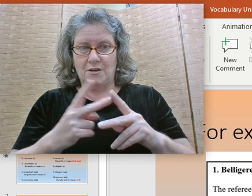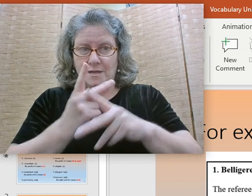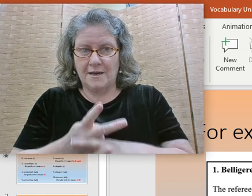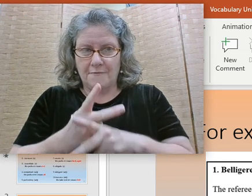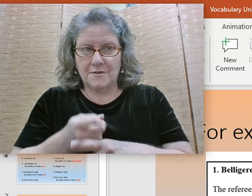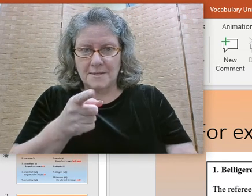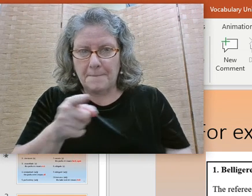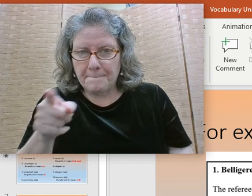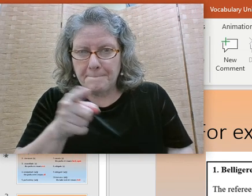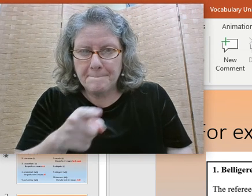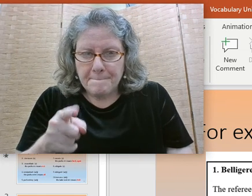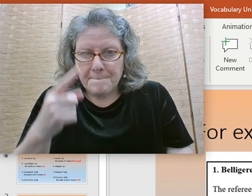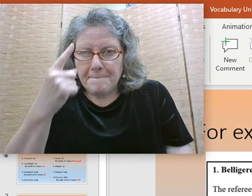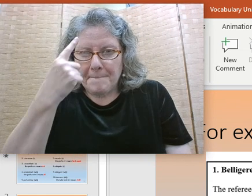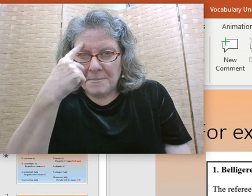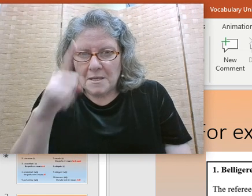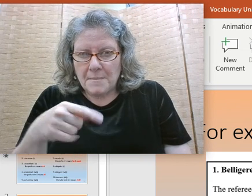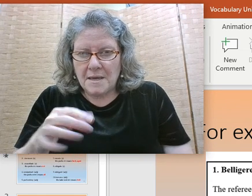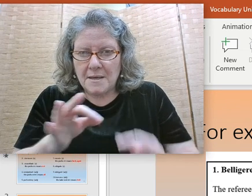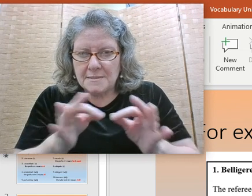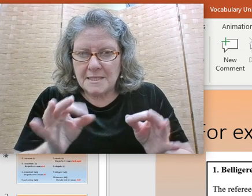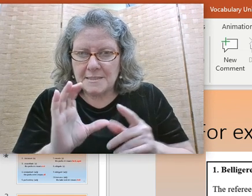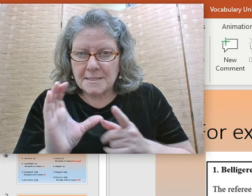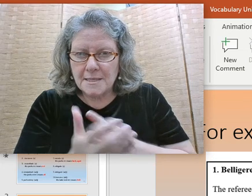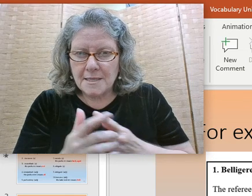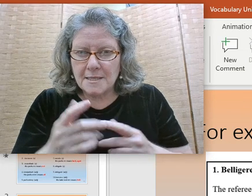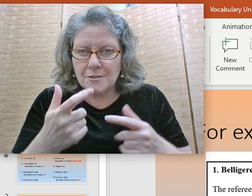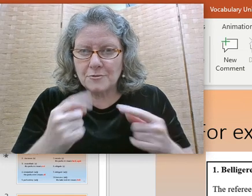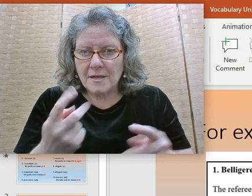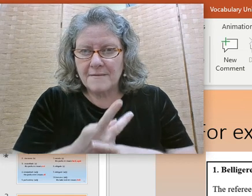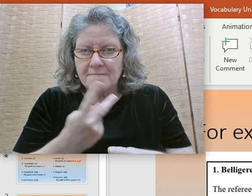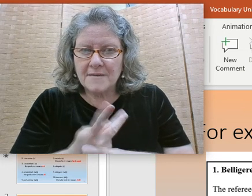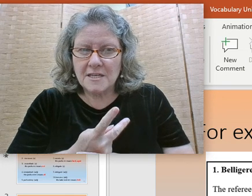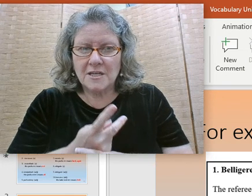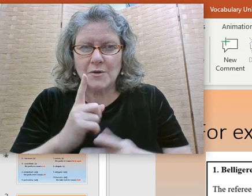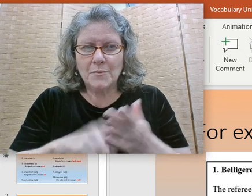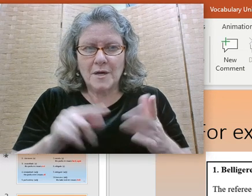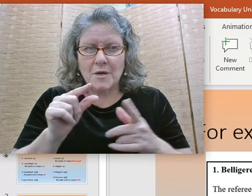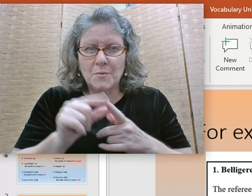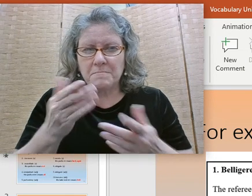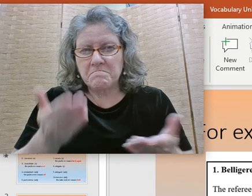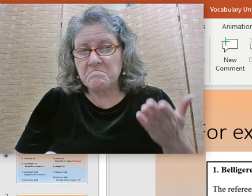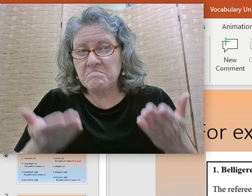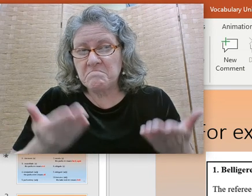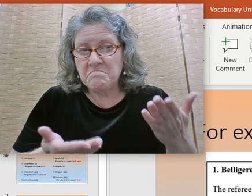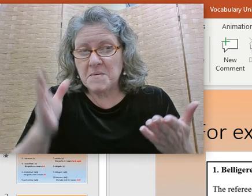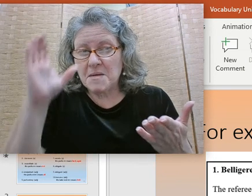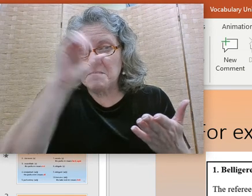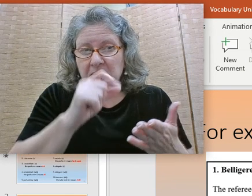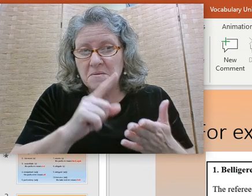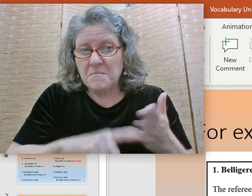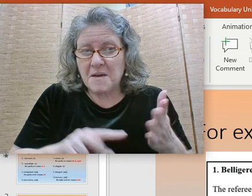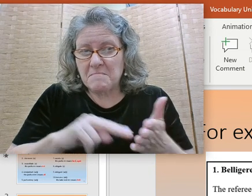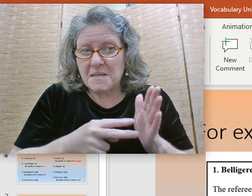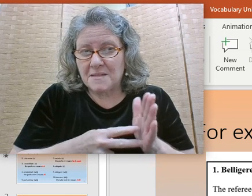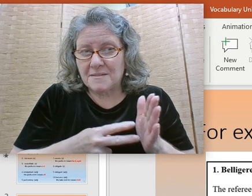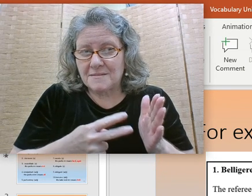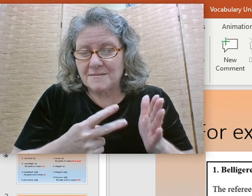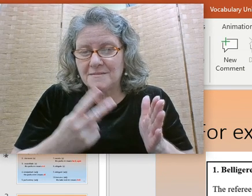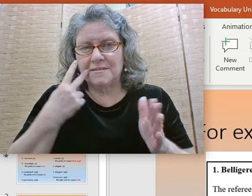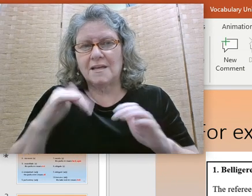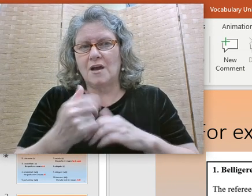carefully, think about the context of that sentence, and start to think about what that word might mean based on how it's